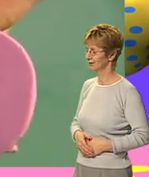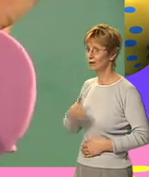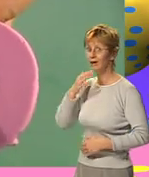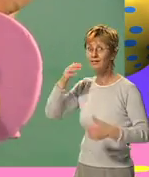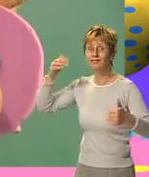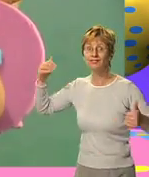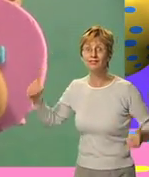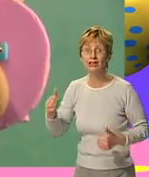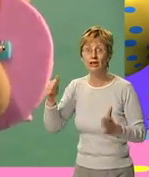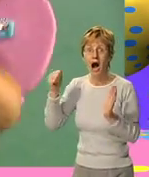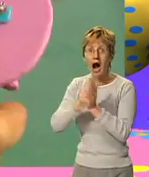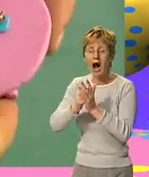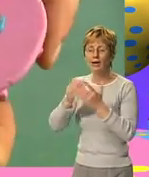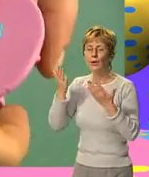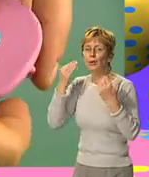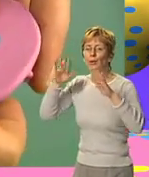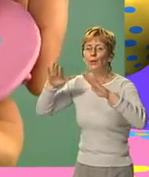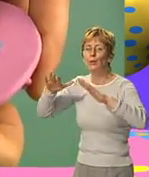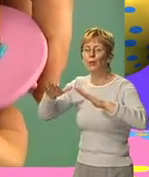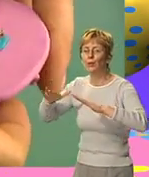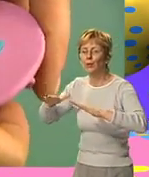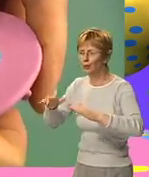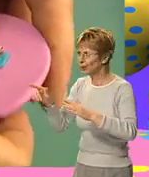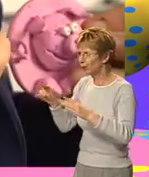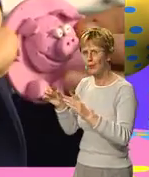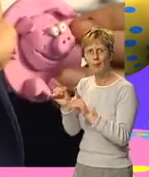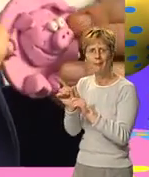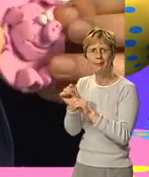After they're cooked and have cooled down, Maggie sticks a pin on the back